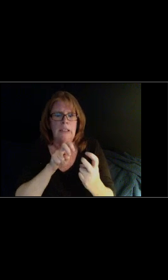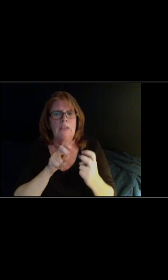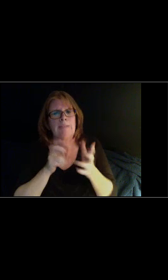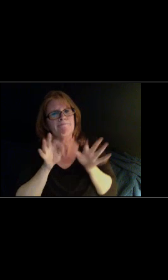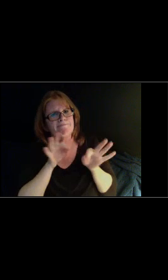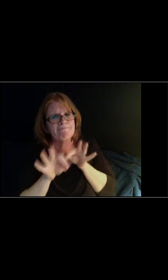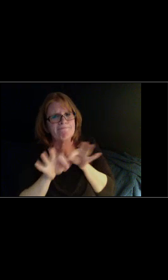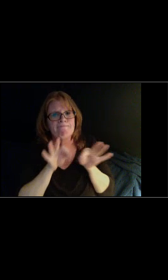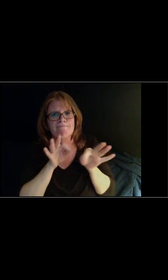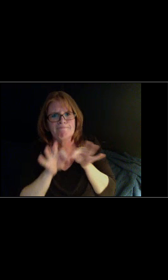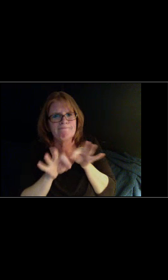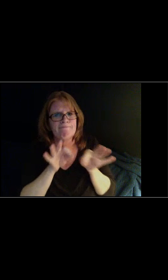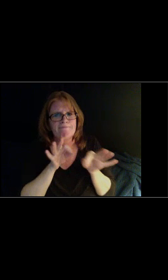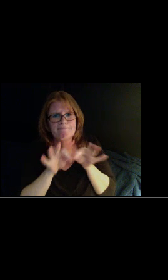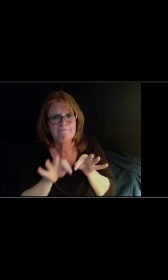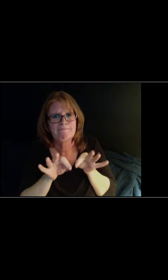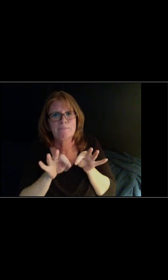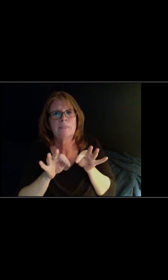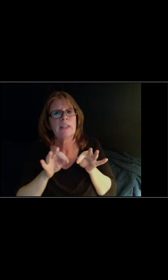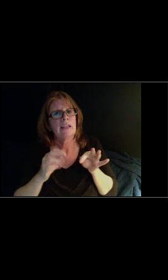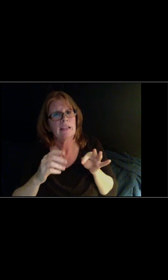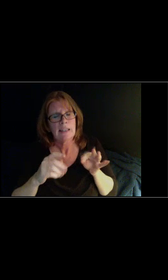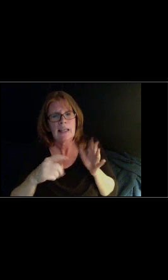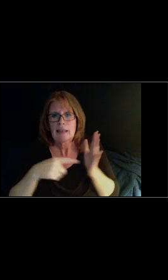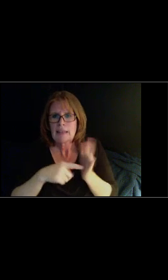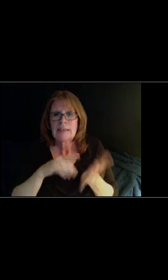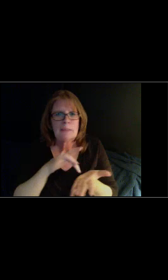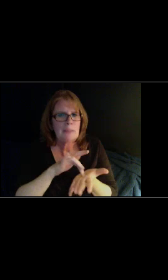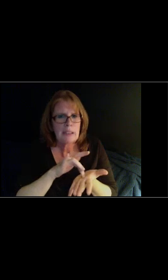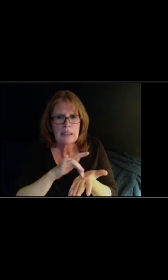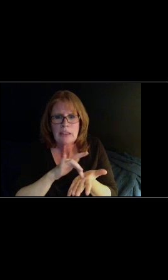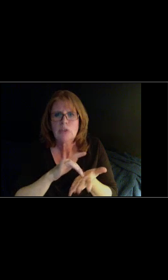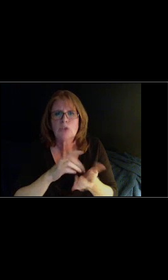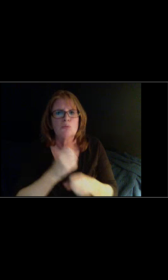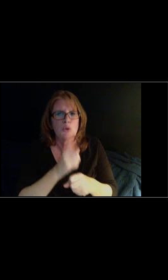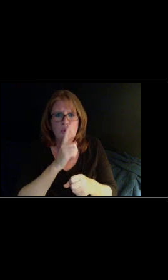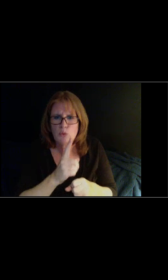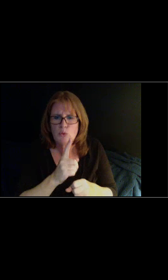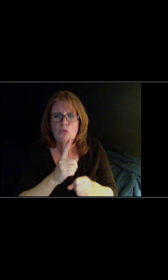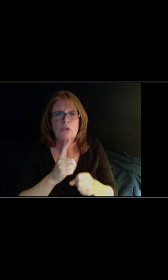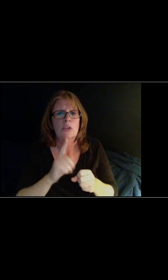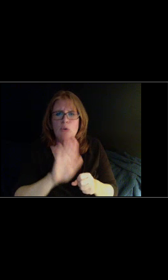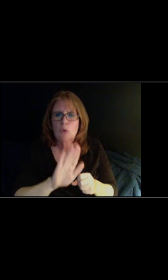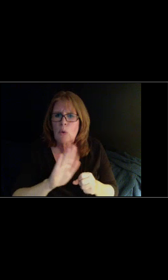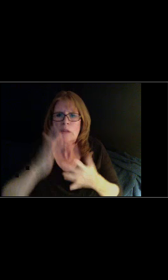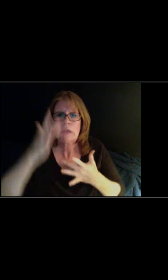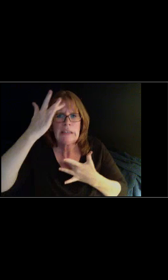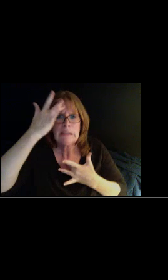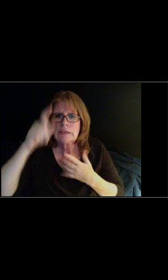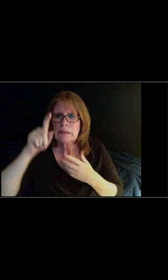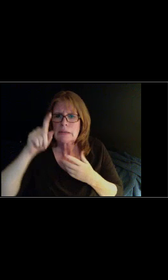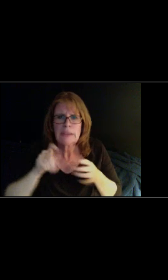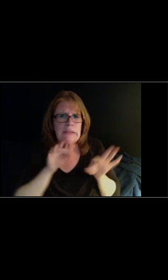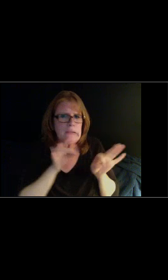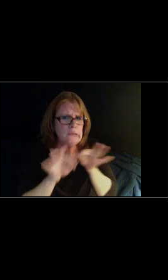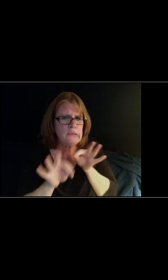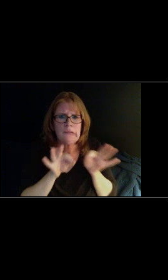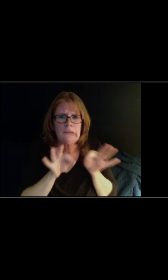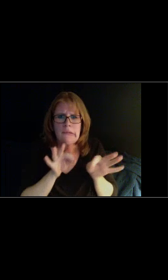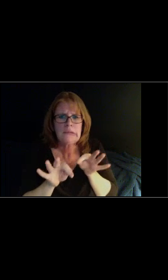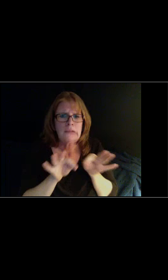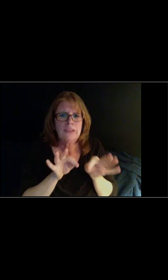Or if that same nurse is sitting with a patient and explaining a new prescription or some kind